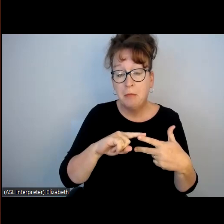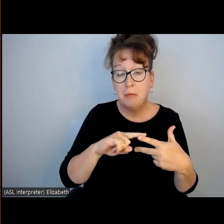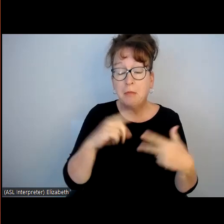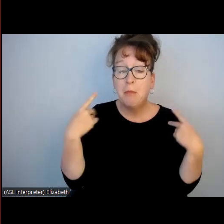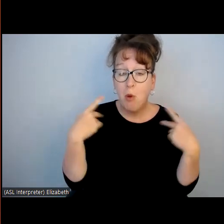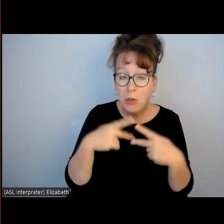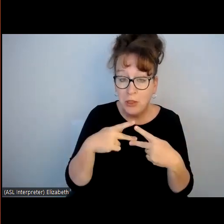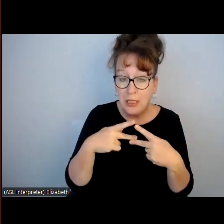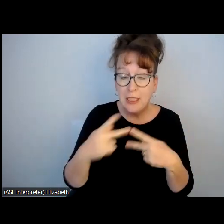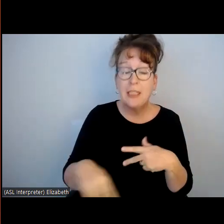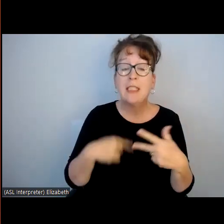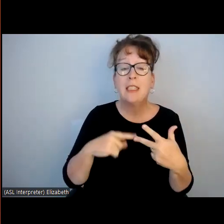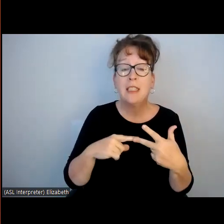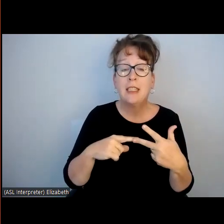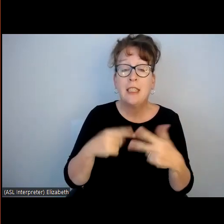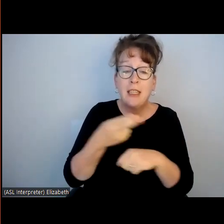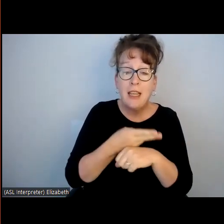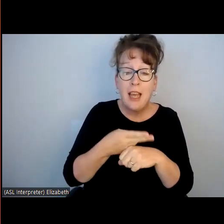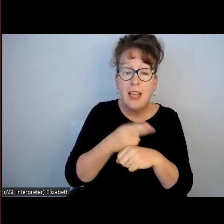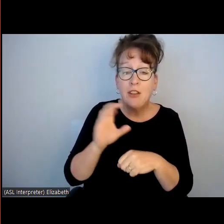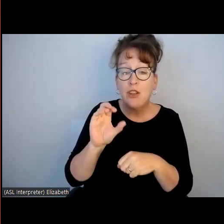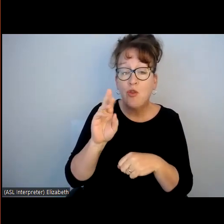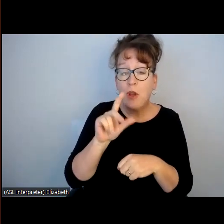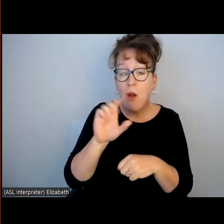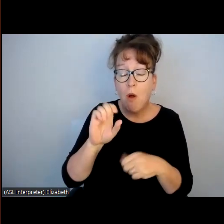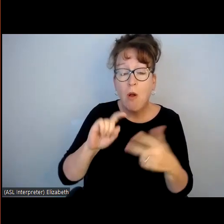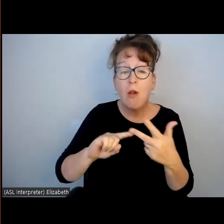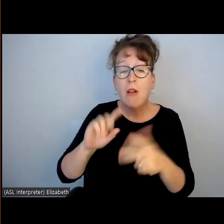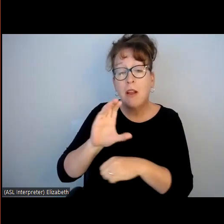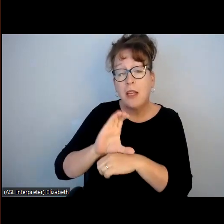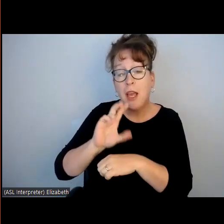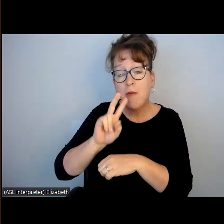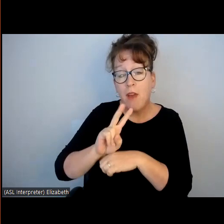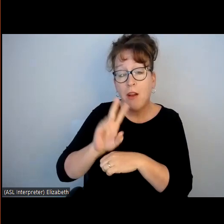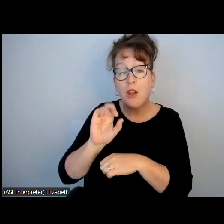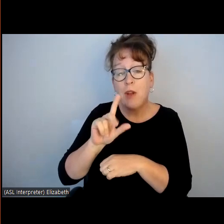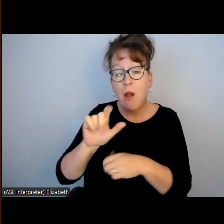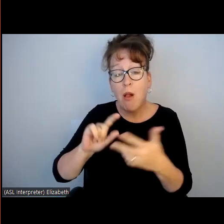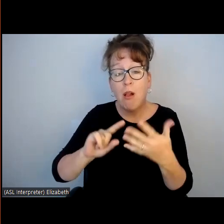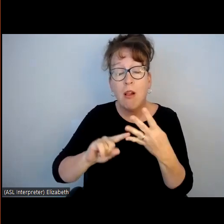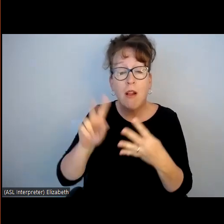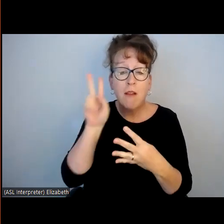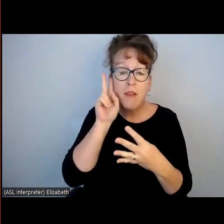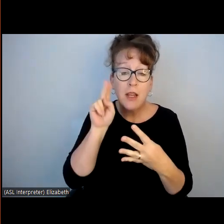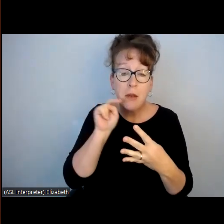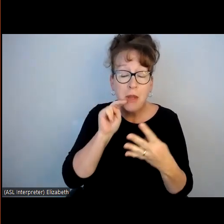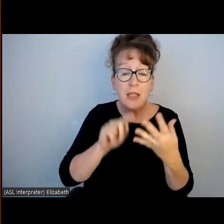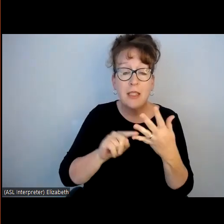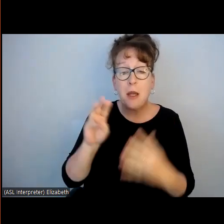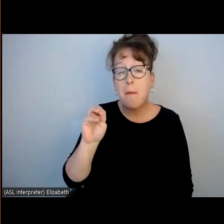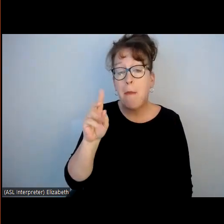Portuguese, Haitian Creole, Cape Verdean Creole, Vietnamese, Mandarin, and